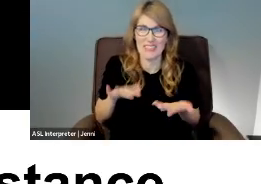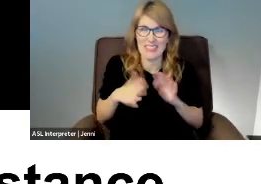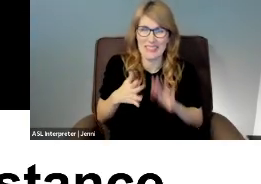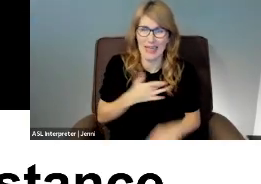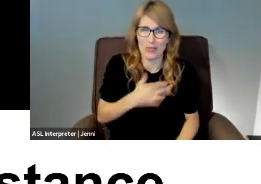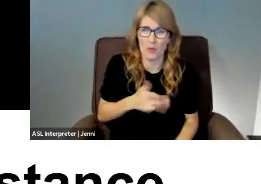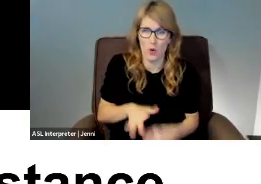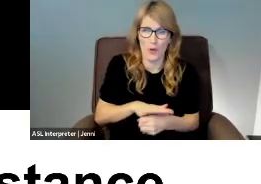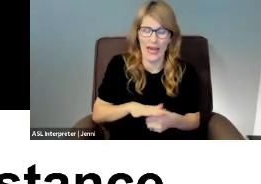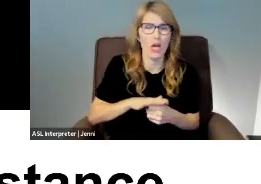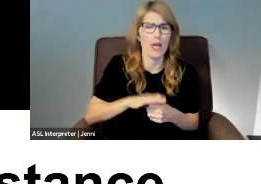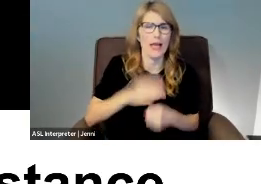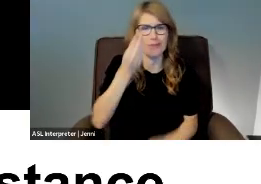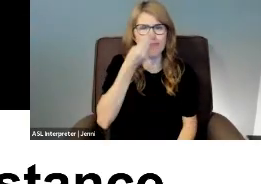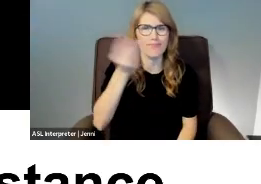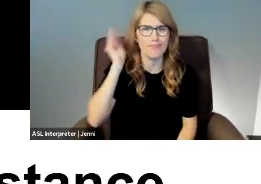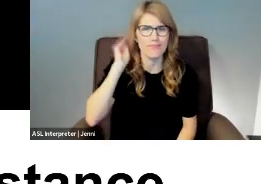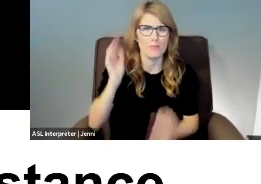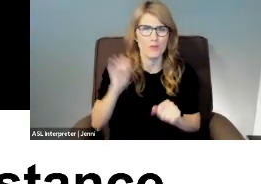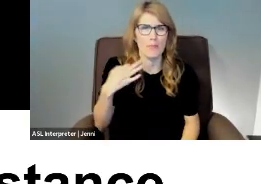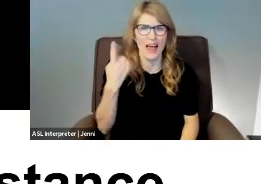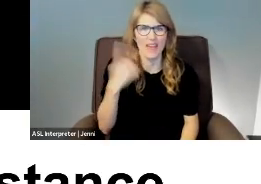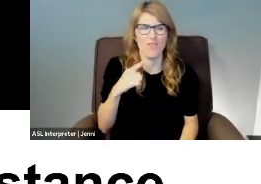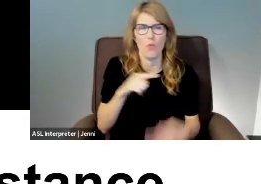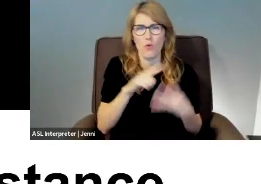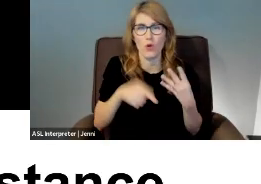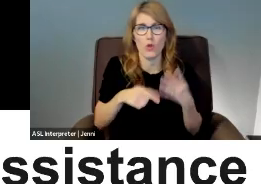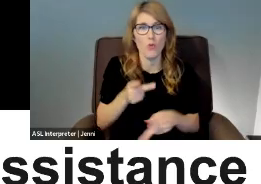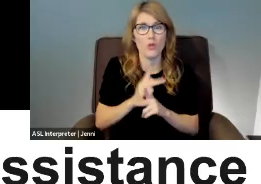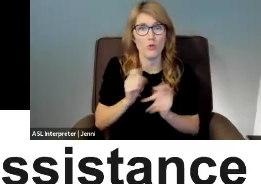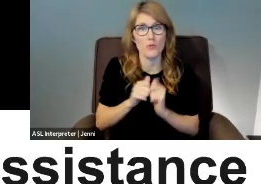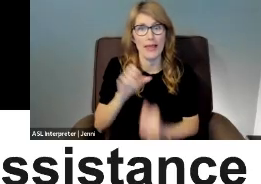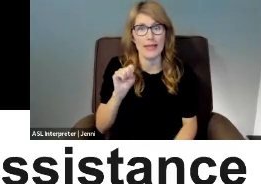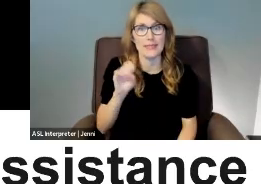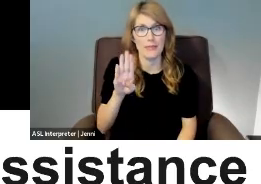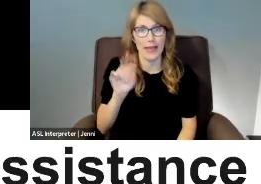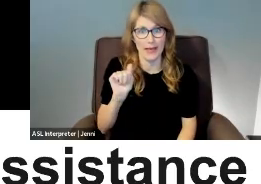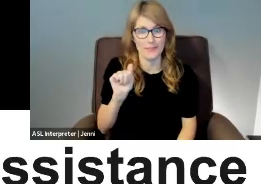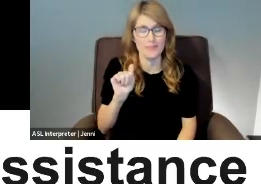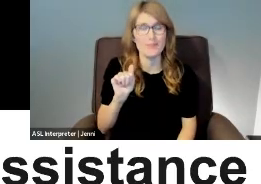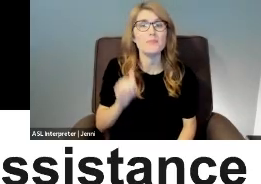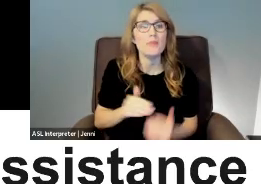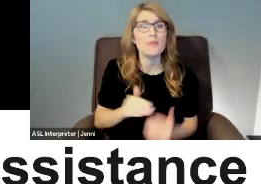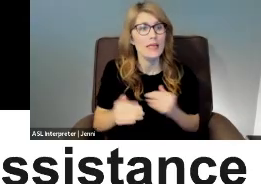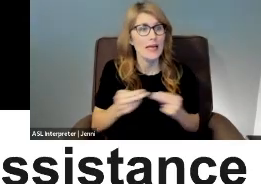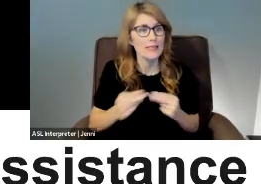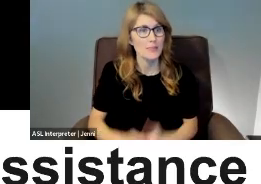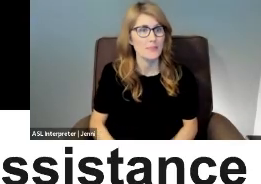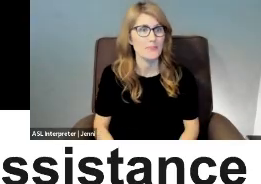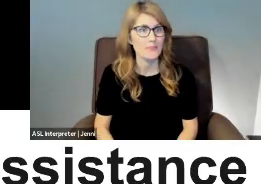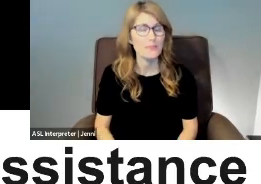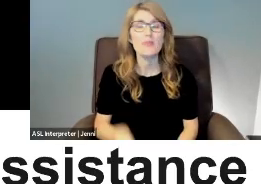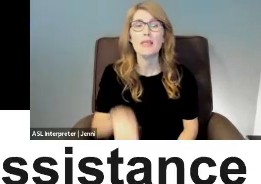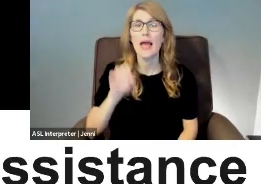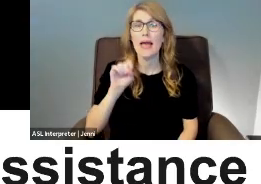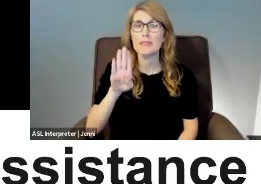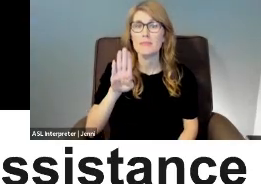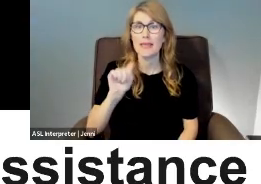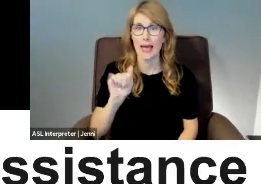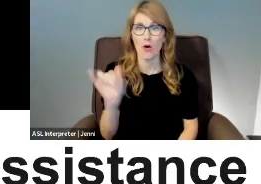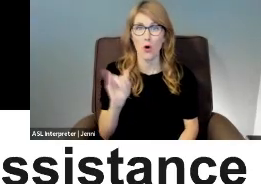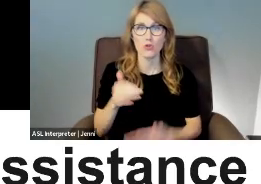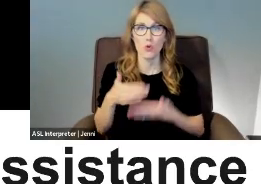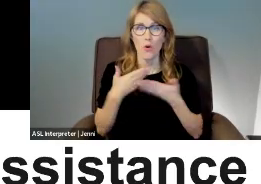for those loans with SBA. Next slide, please. The SBA also offers the